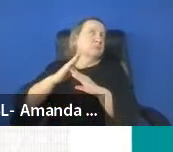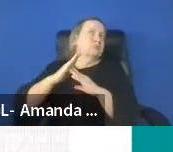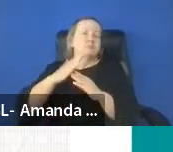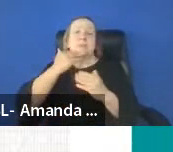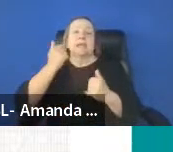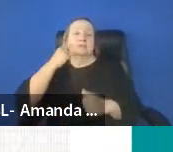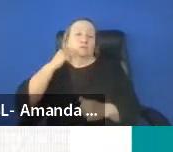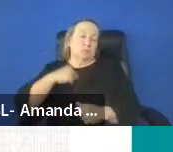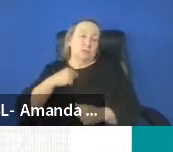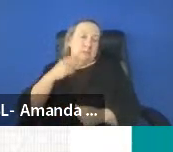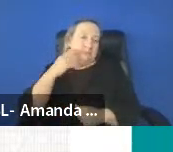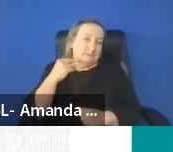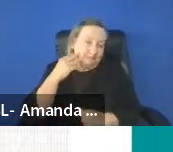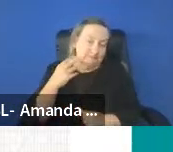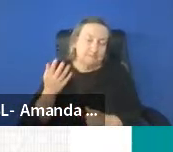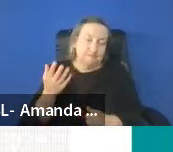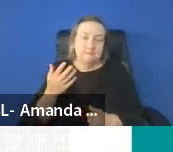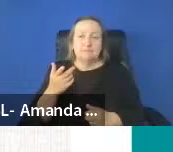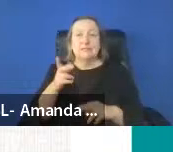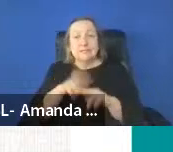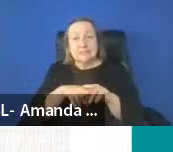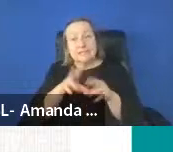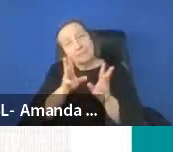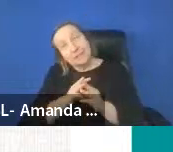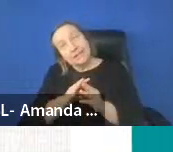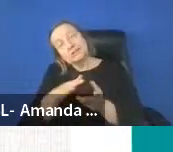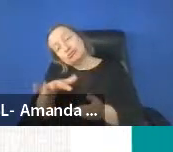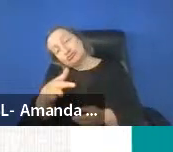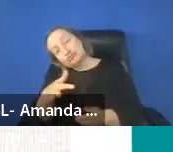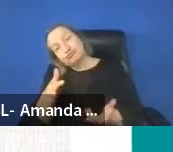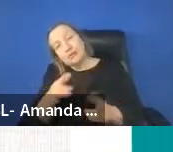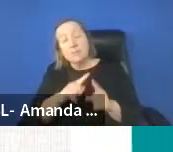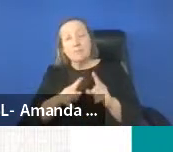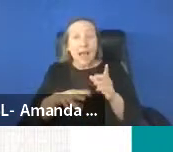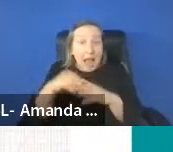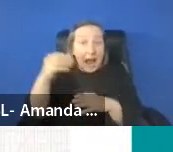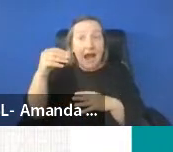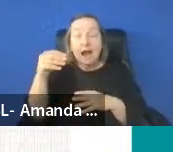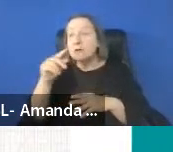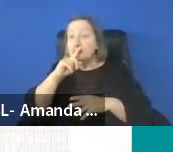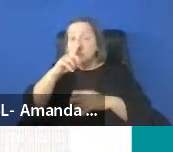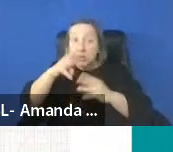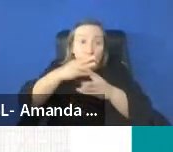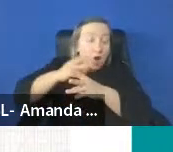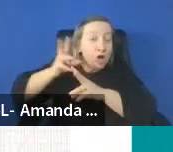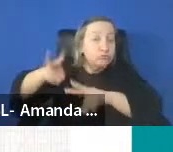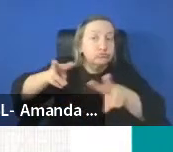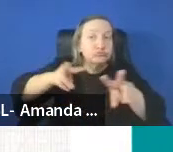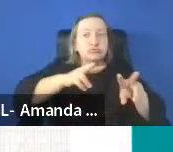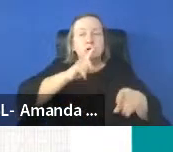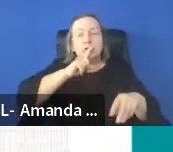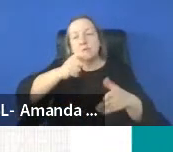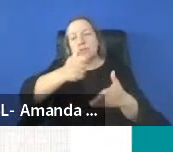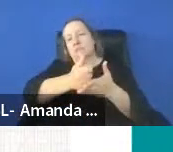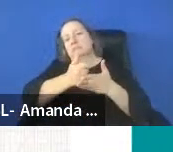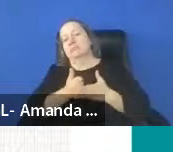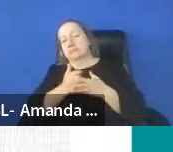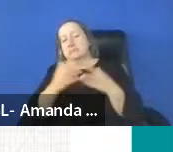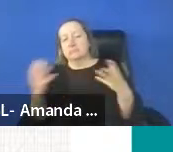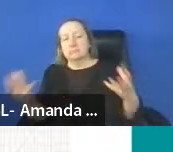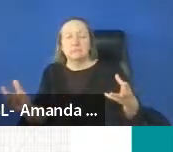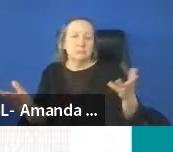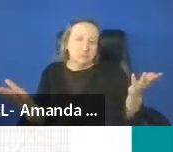me. Sitting in meetings are okay, but being out there in the real world makes a huge difference. So I